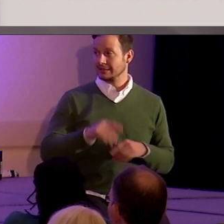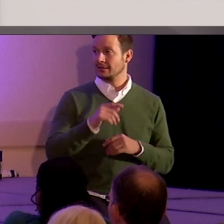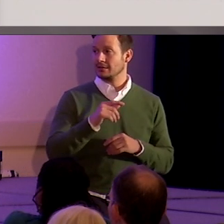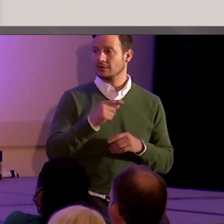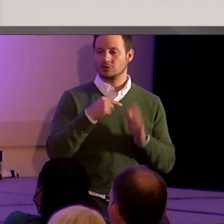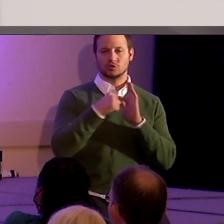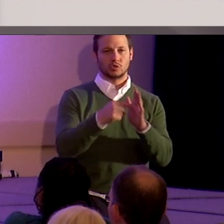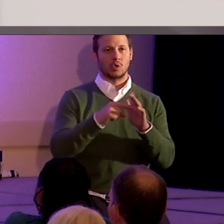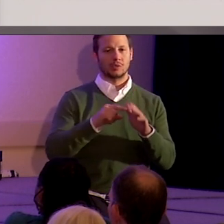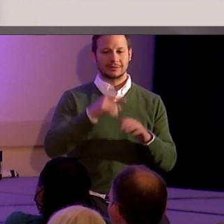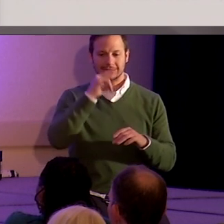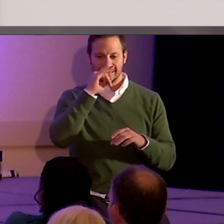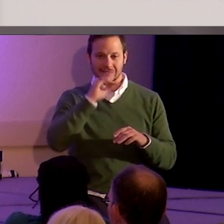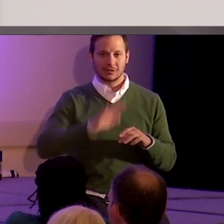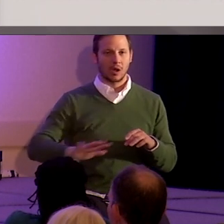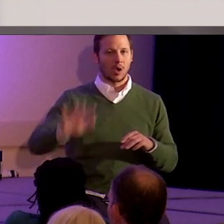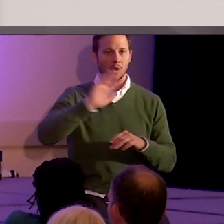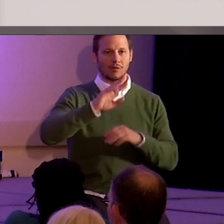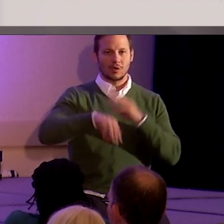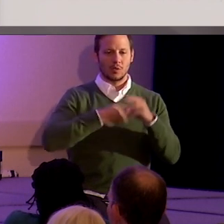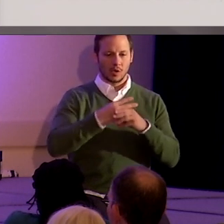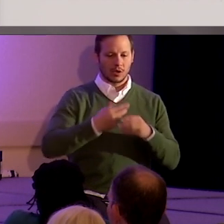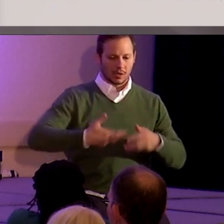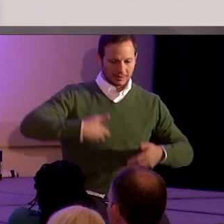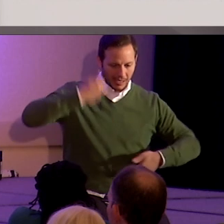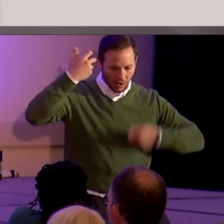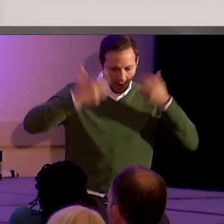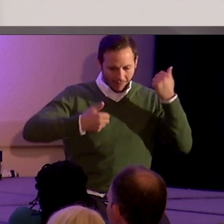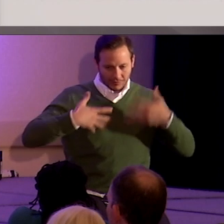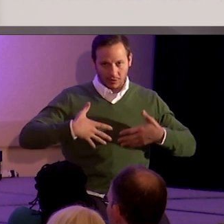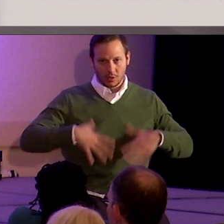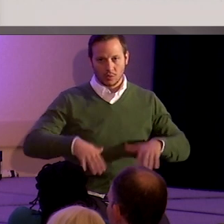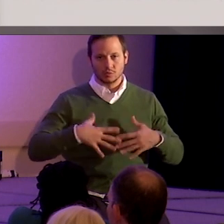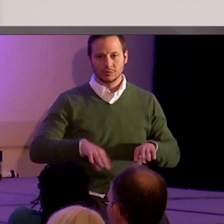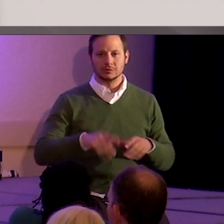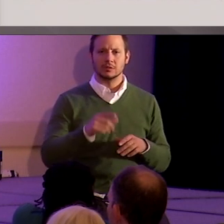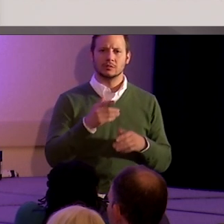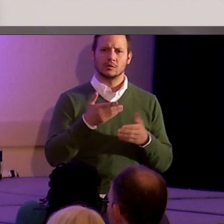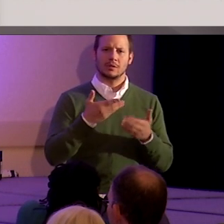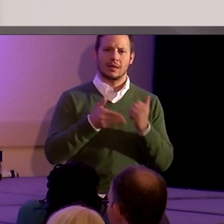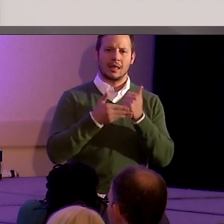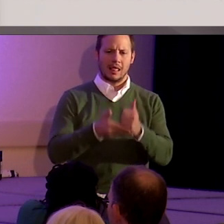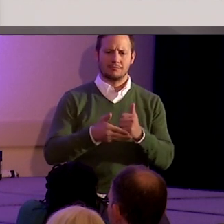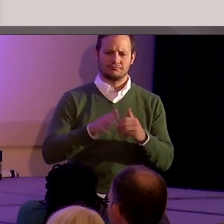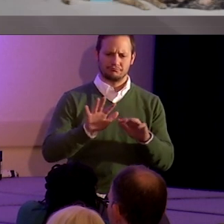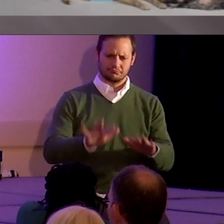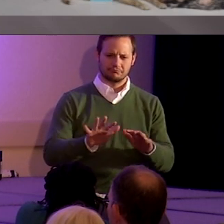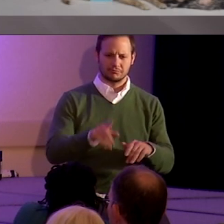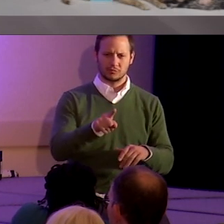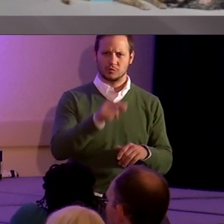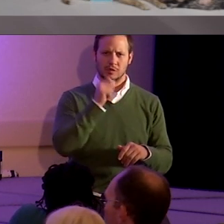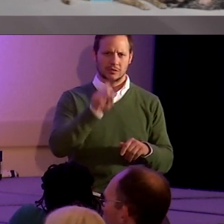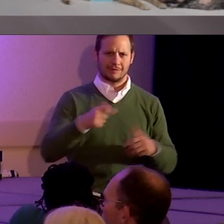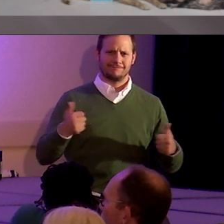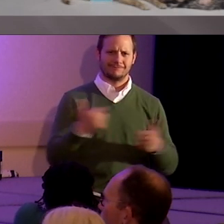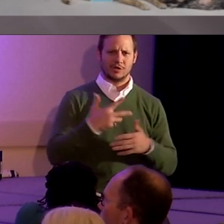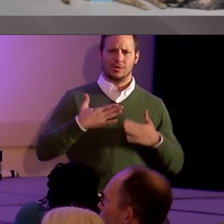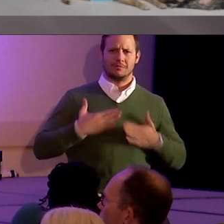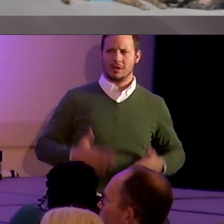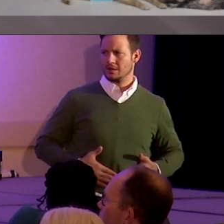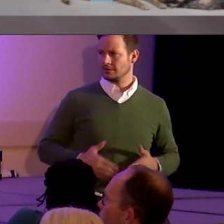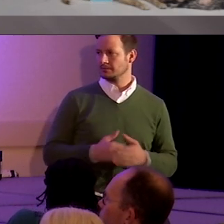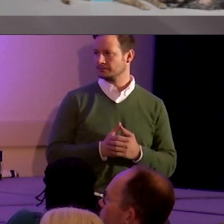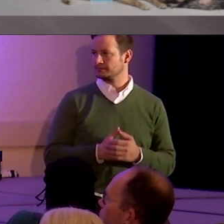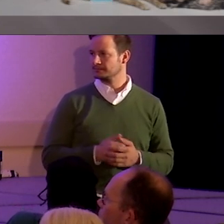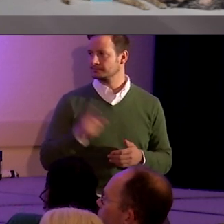off their clothes in order to help calm children's fears about their own bodies. This is a photo of some